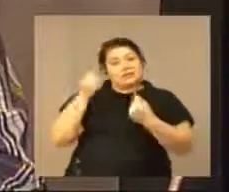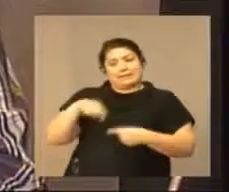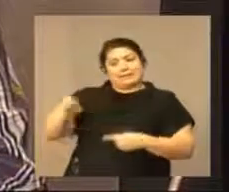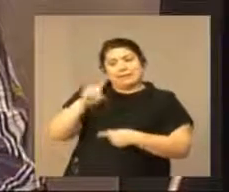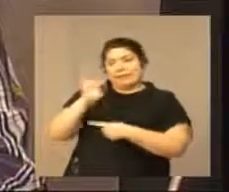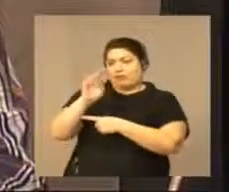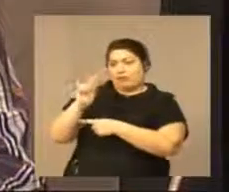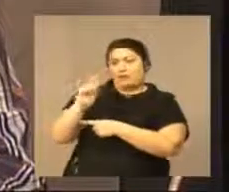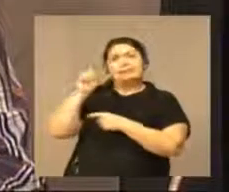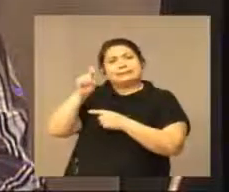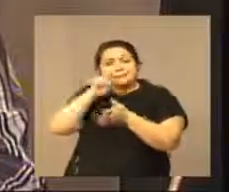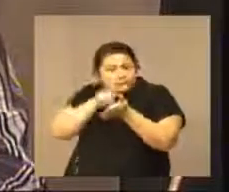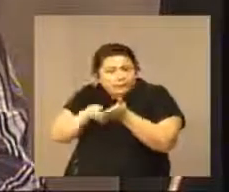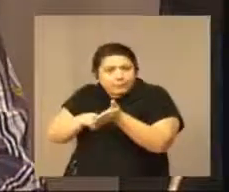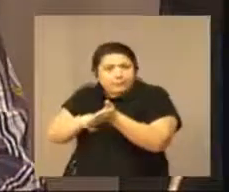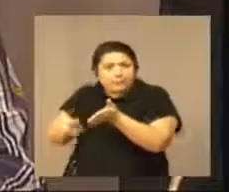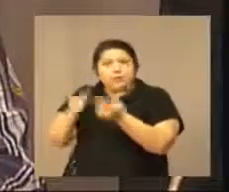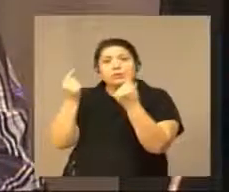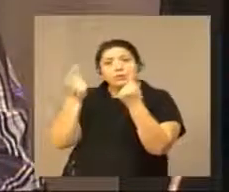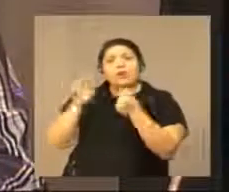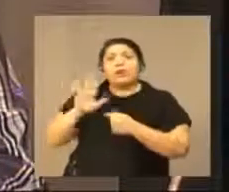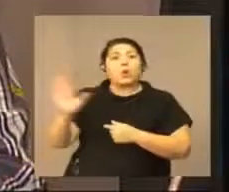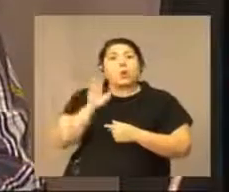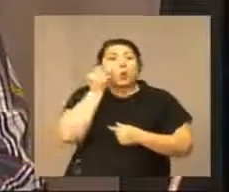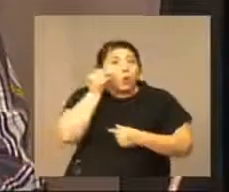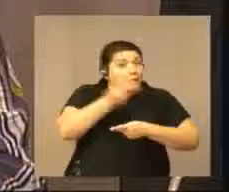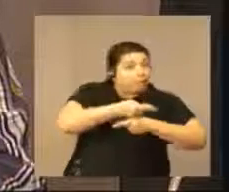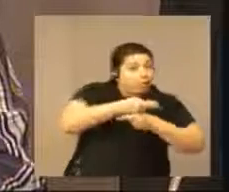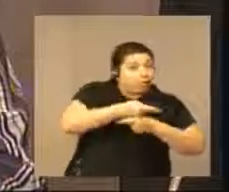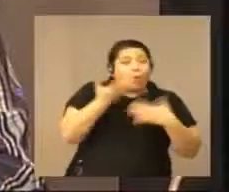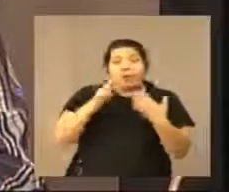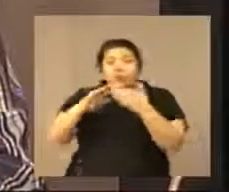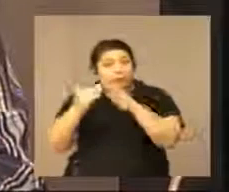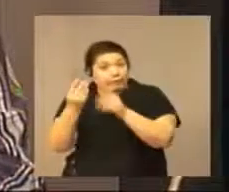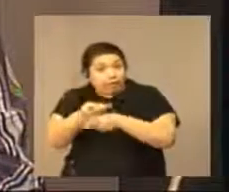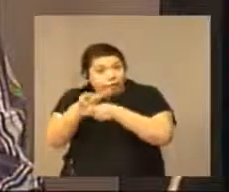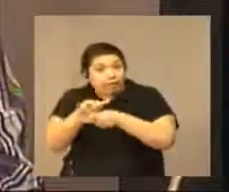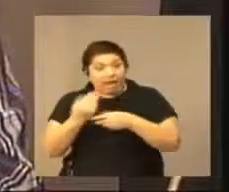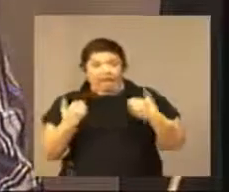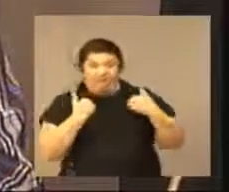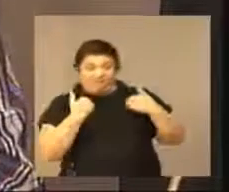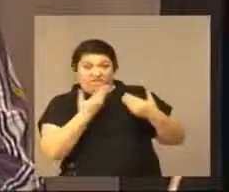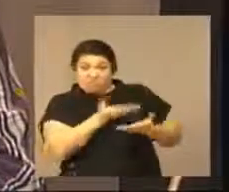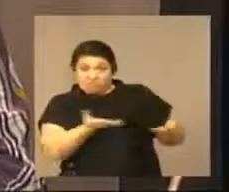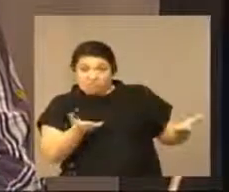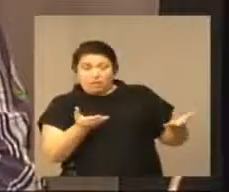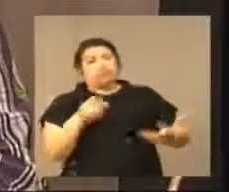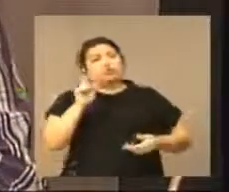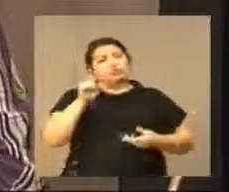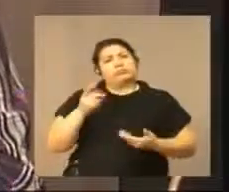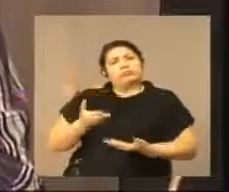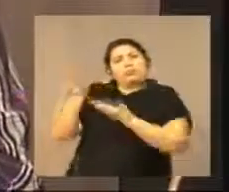aging to examine a home and community care program to make recommendations on emerging seniors